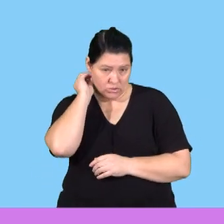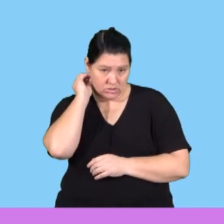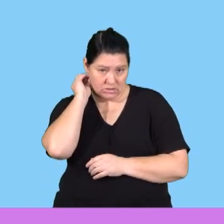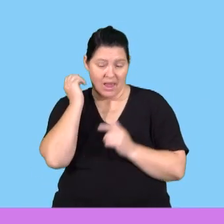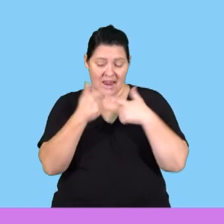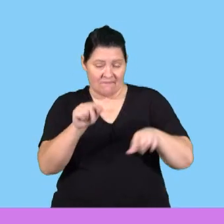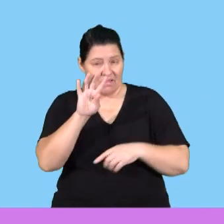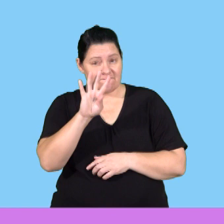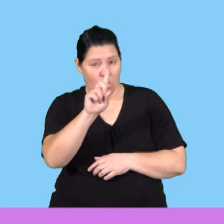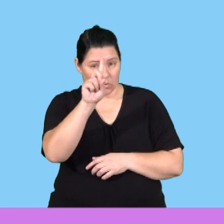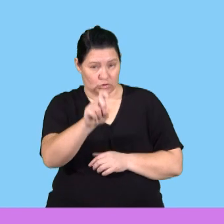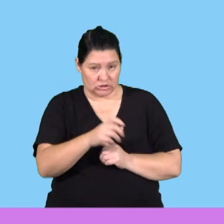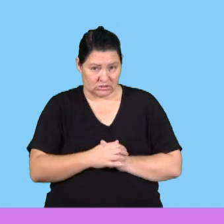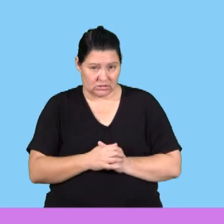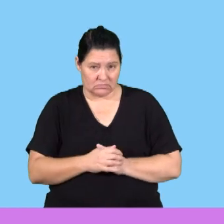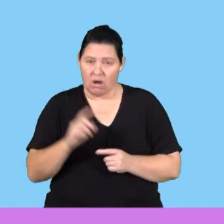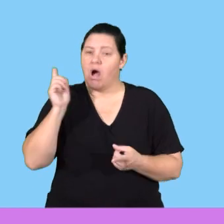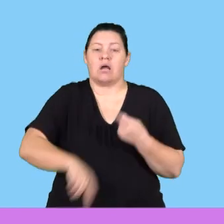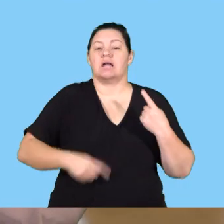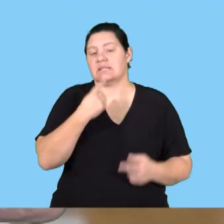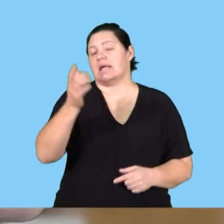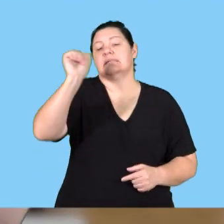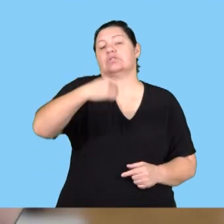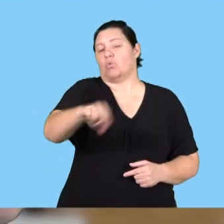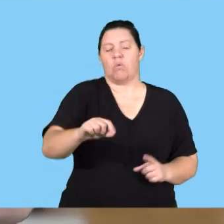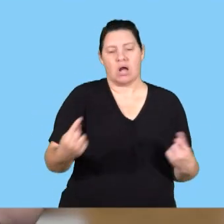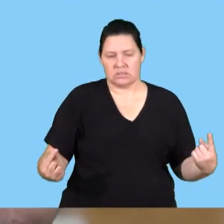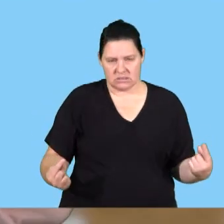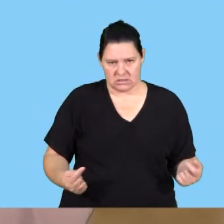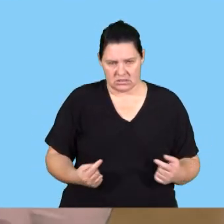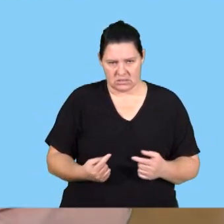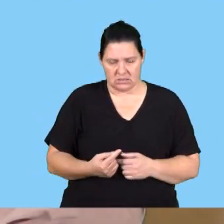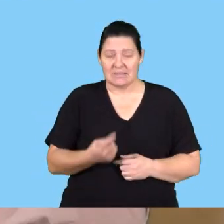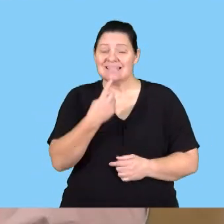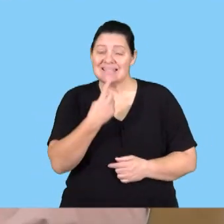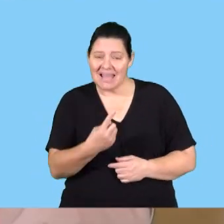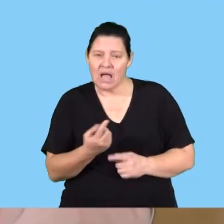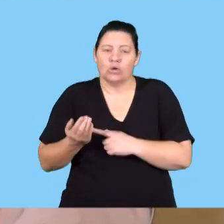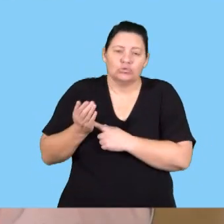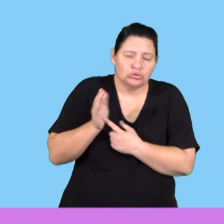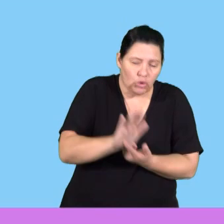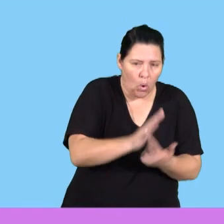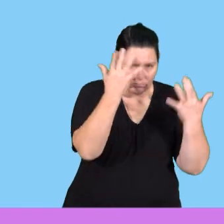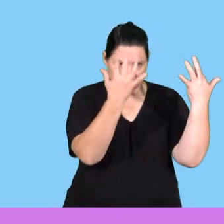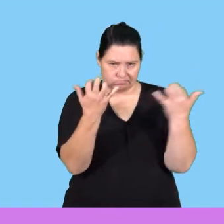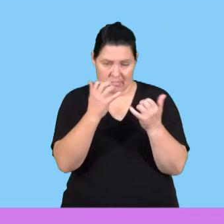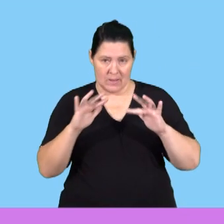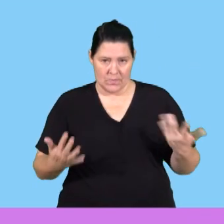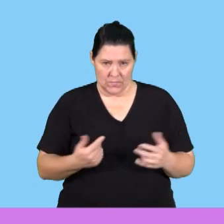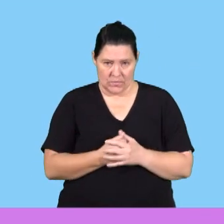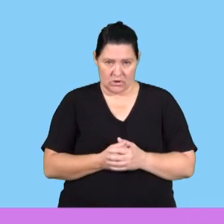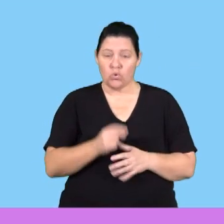please note, this is a level 4 question. You can't just say yes or no. It says here, showing